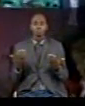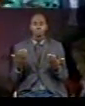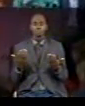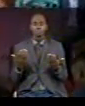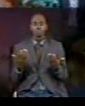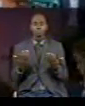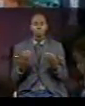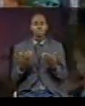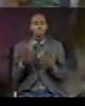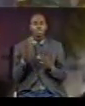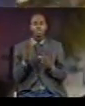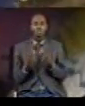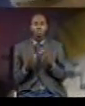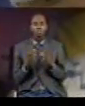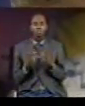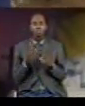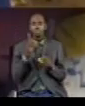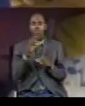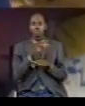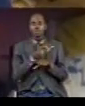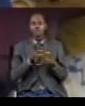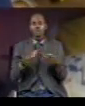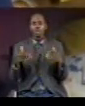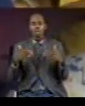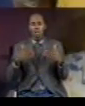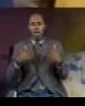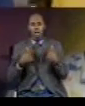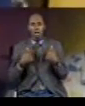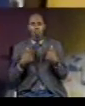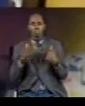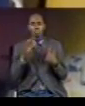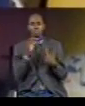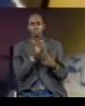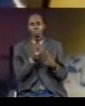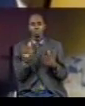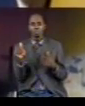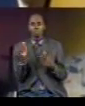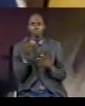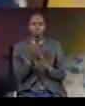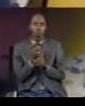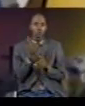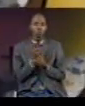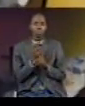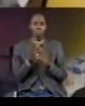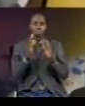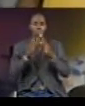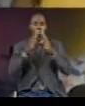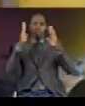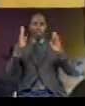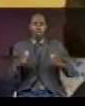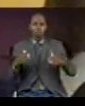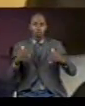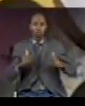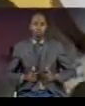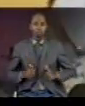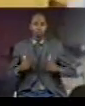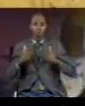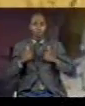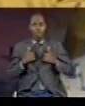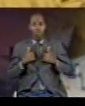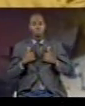not have a definite address, the number or a street